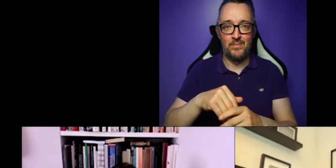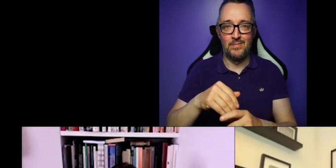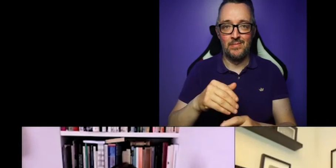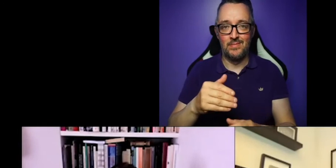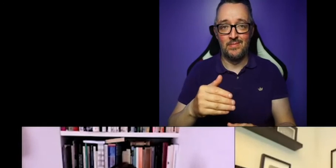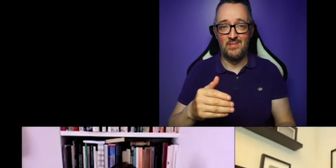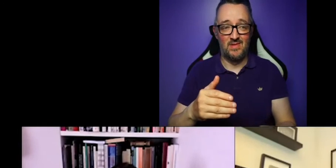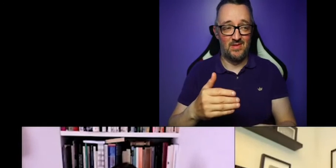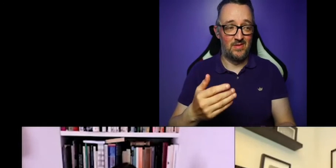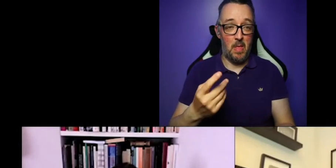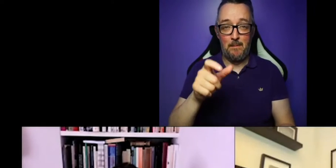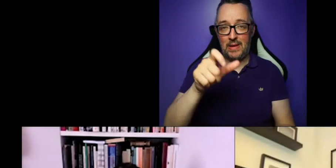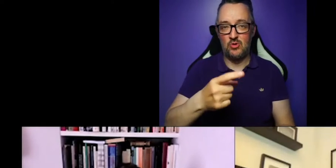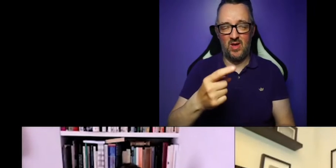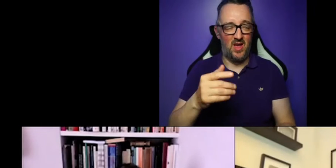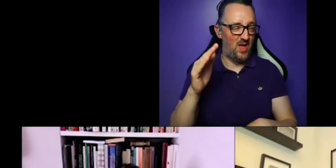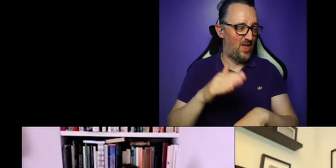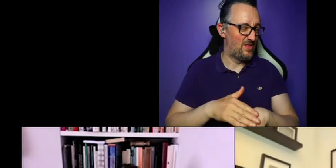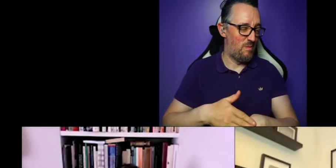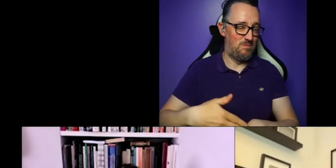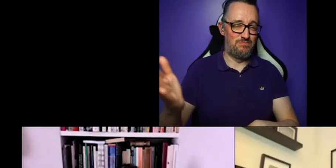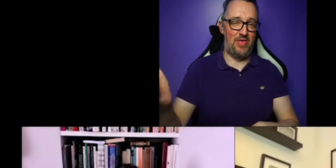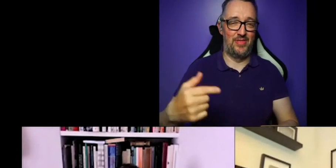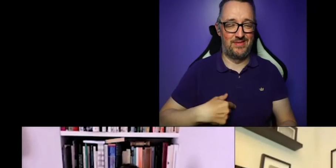that doesn't give a damn. And